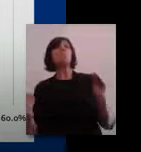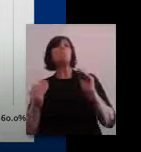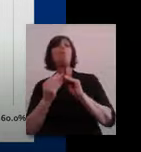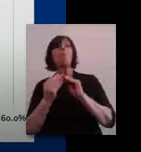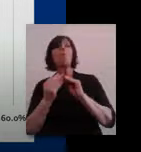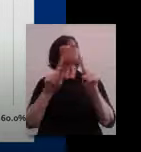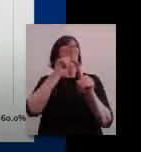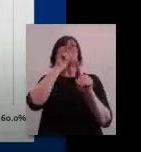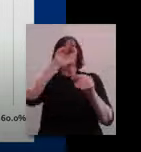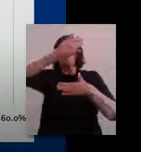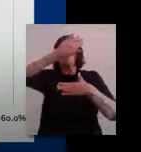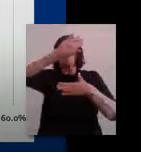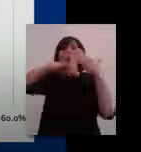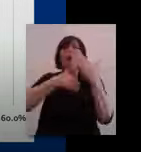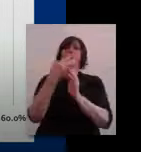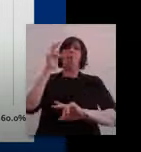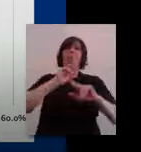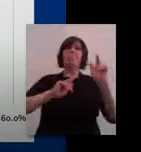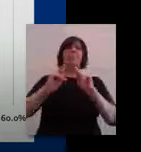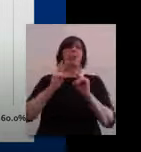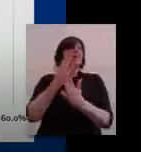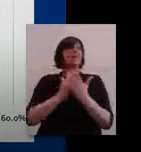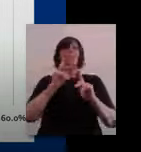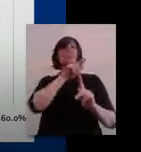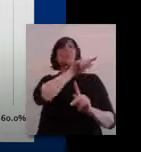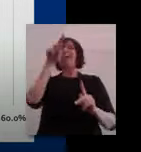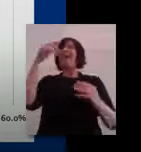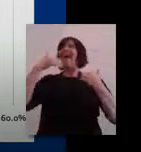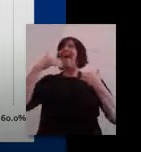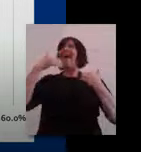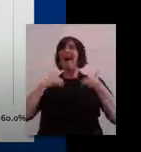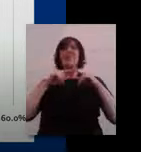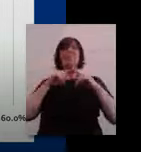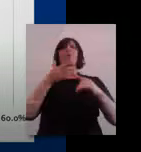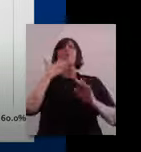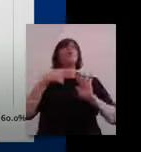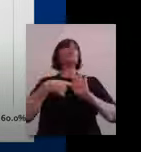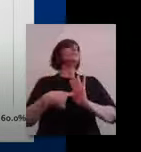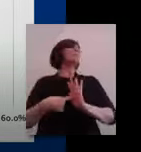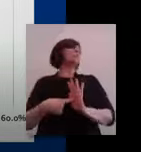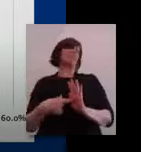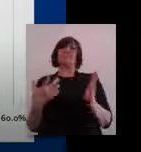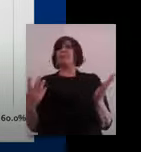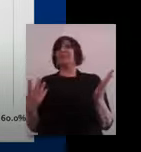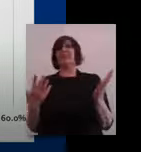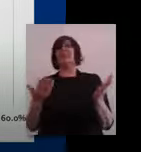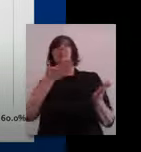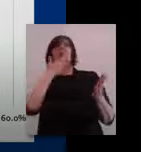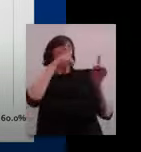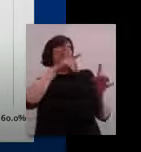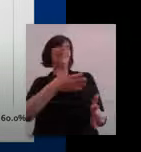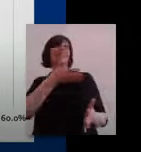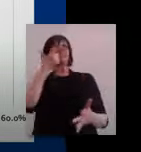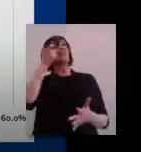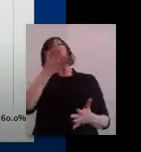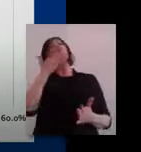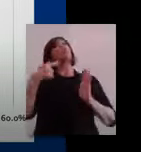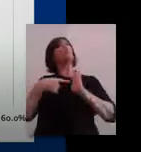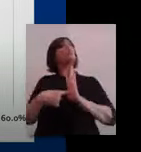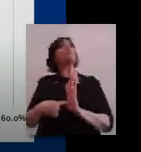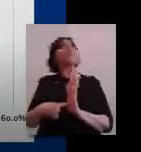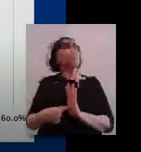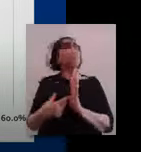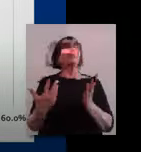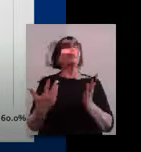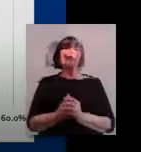whether they're symptomatic or asymptomatic, are getting tested. So these numbers are really reflecting of who is getting tested. So here